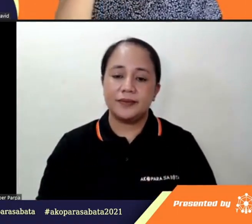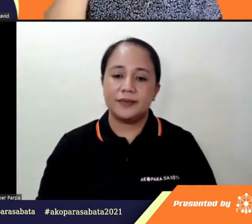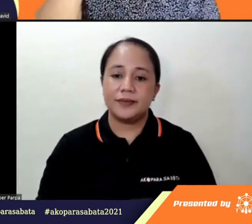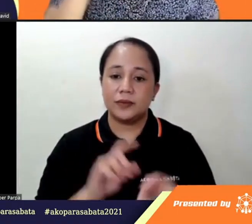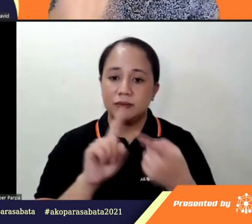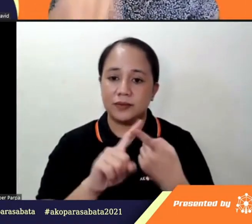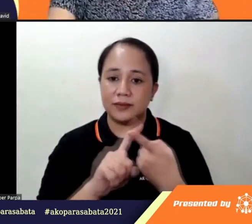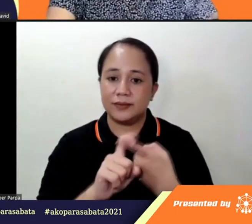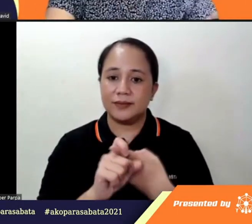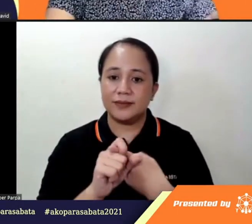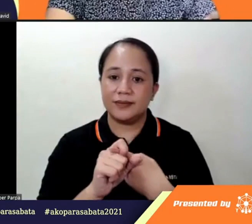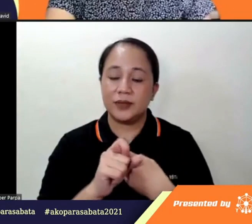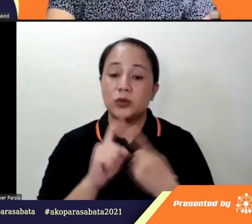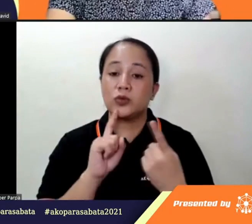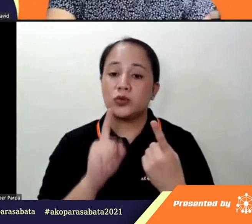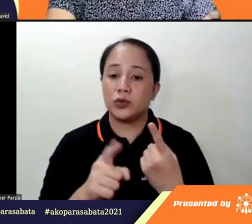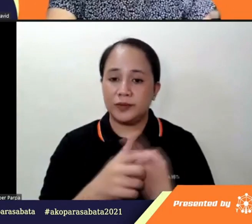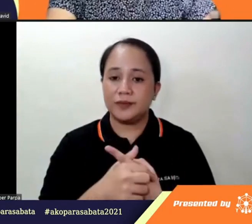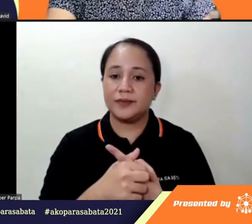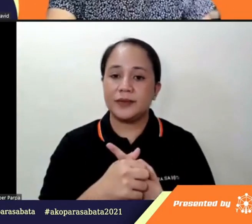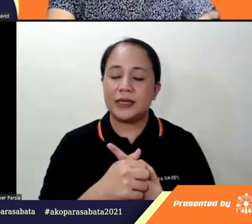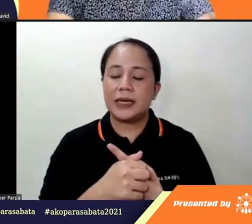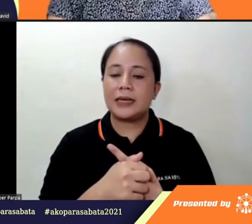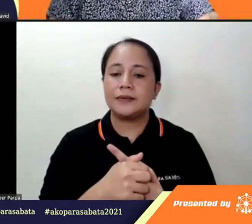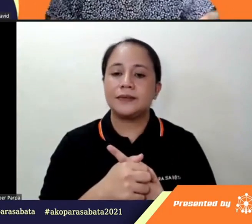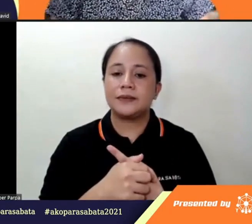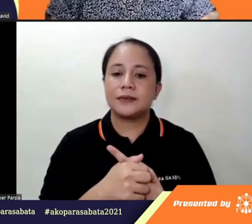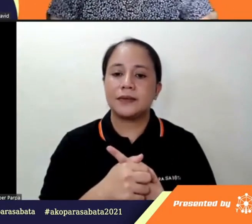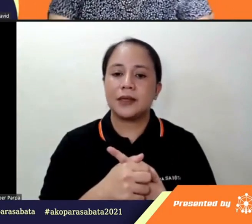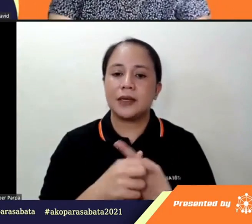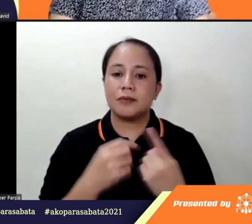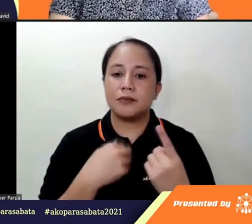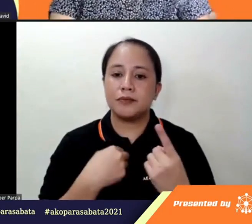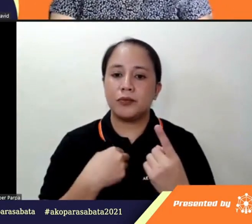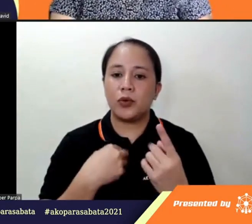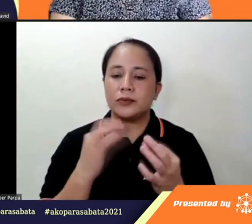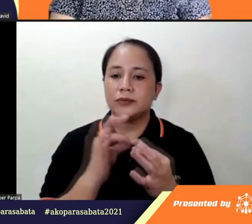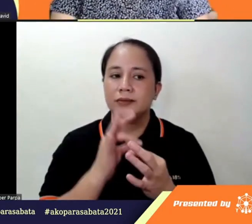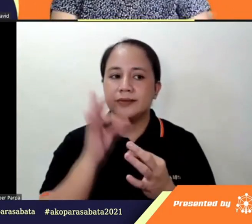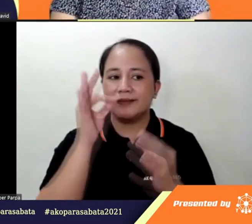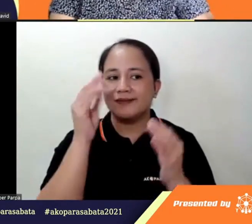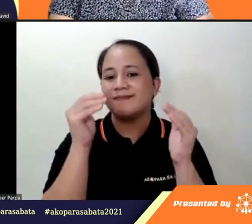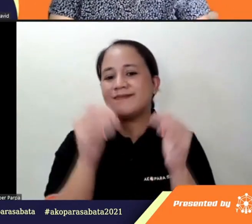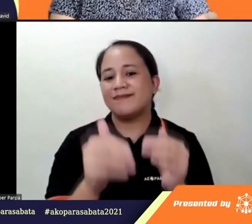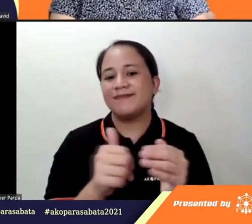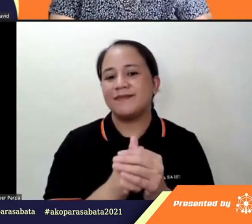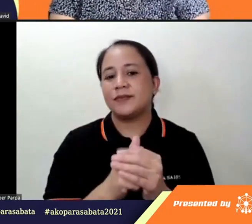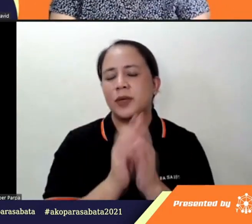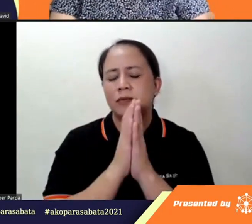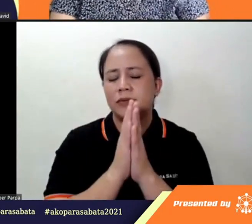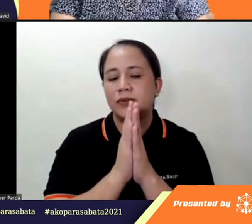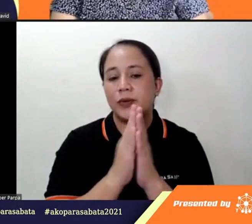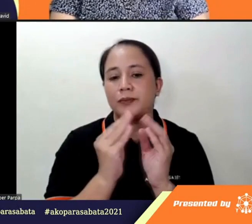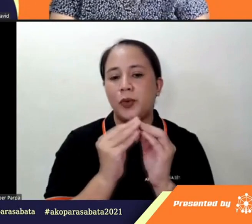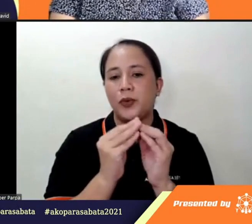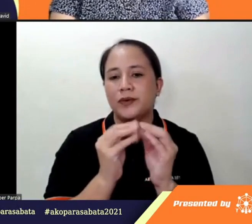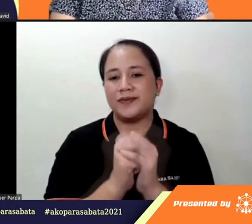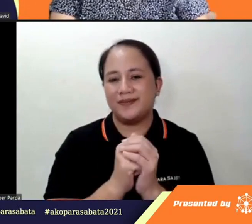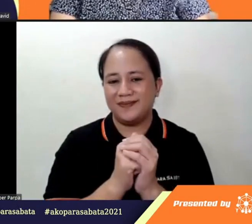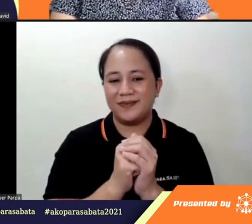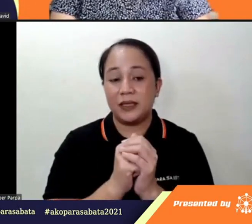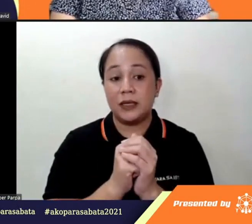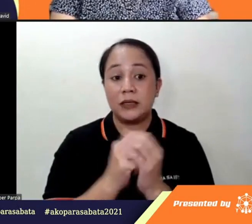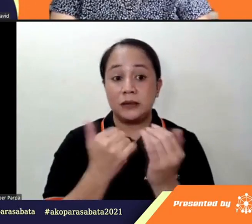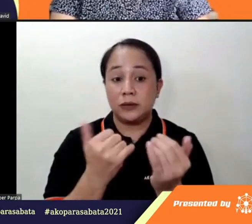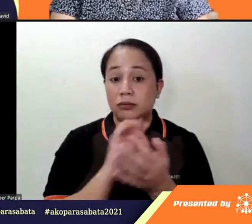one, really, I think I became more spiritual. I prayed more during